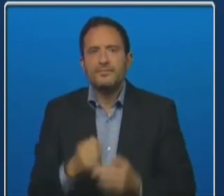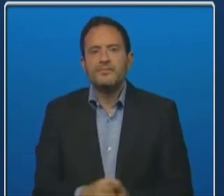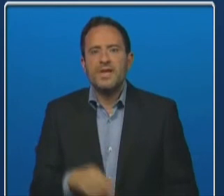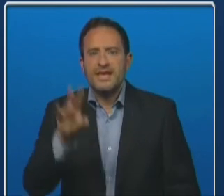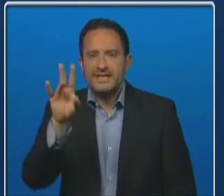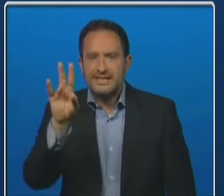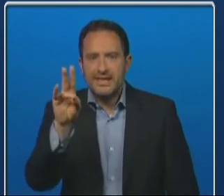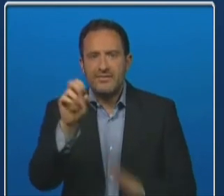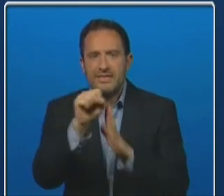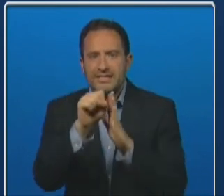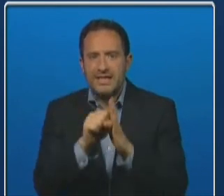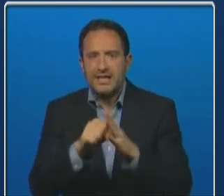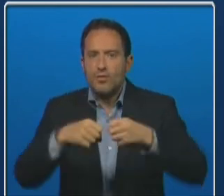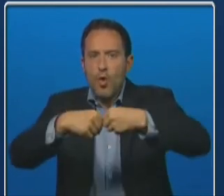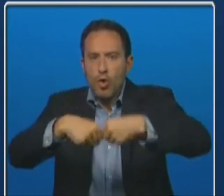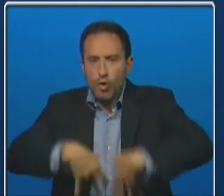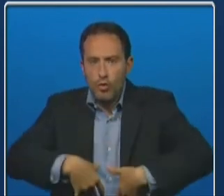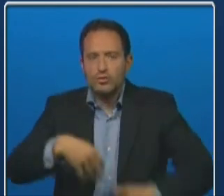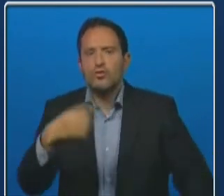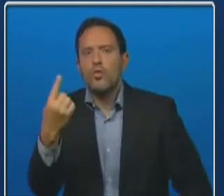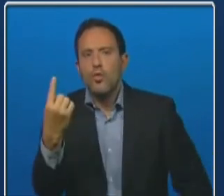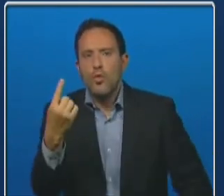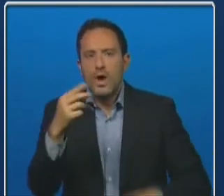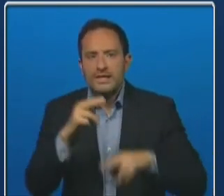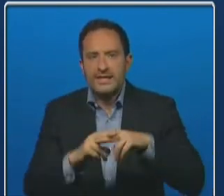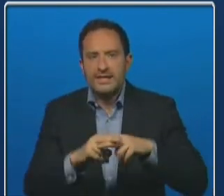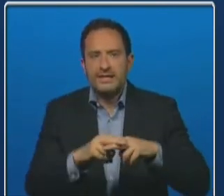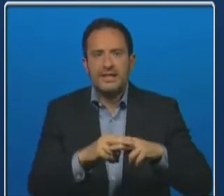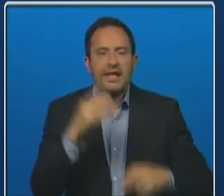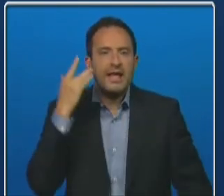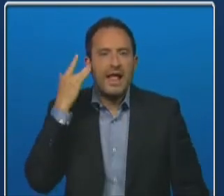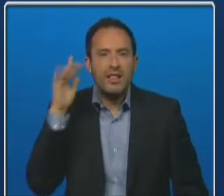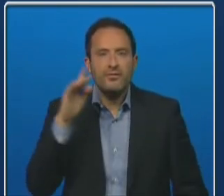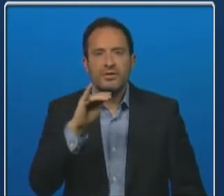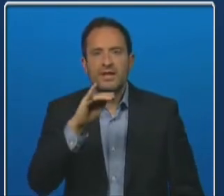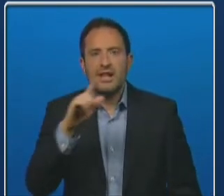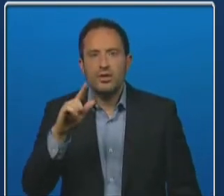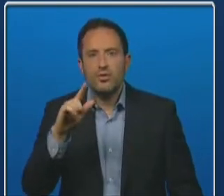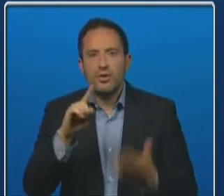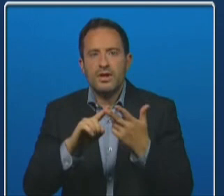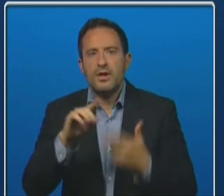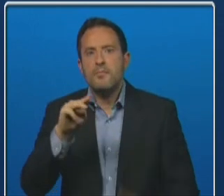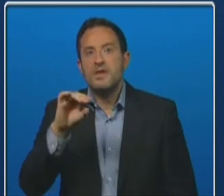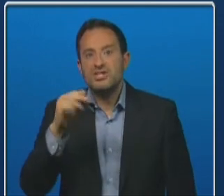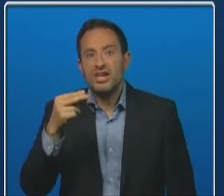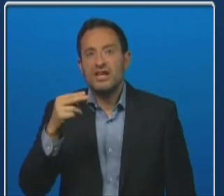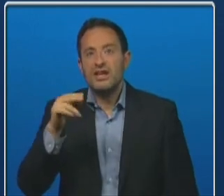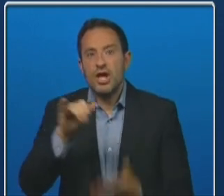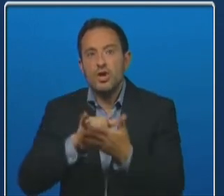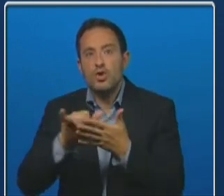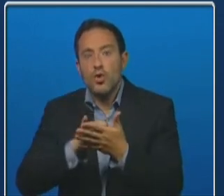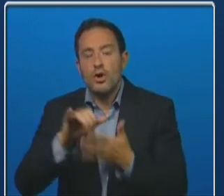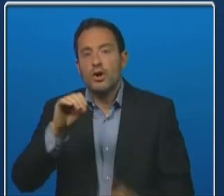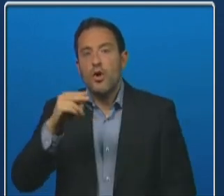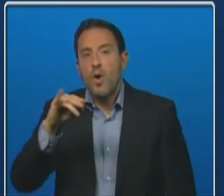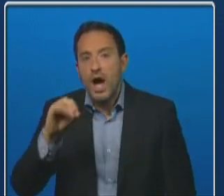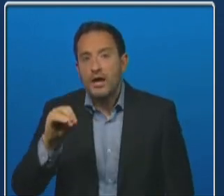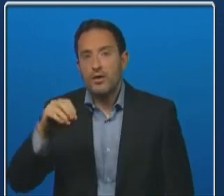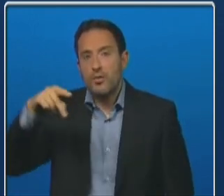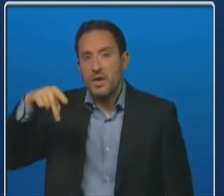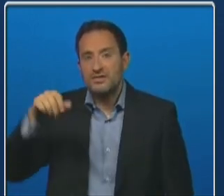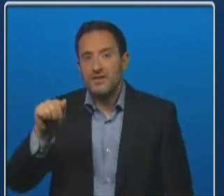7 states will each lose 1 seat in the House: California, Illinois, Michigan, New York, Ohio,